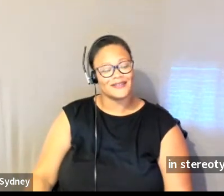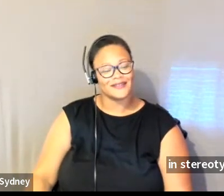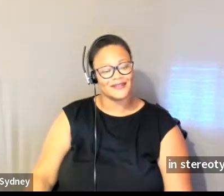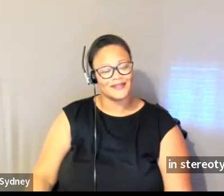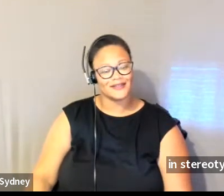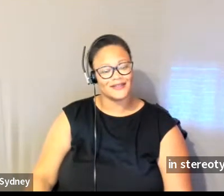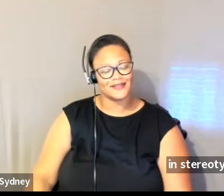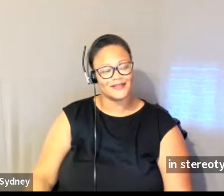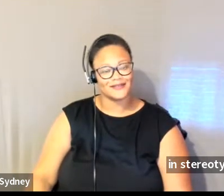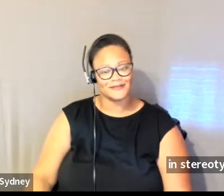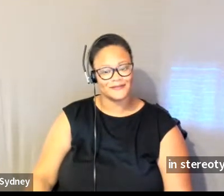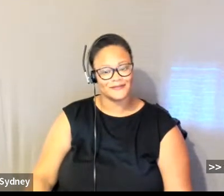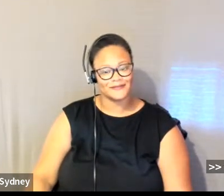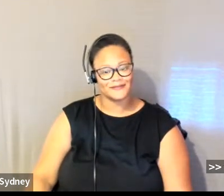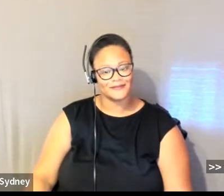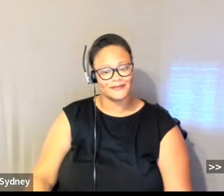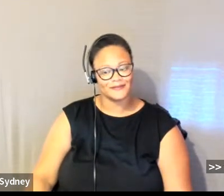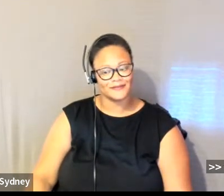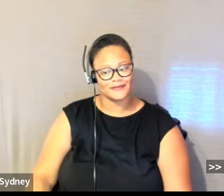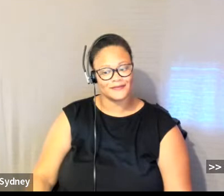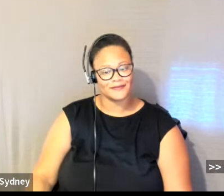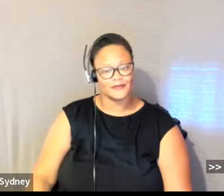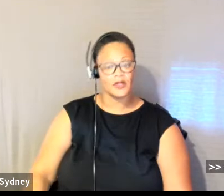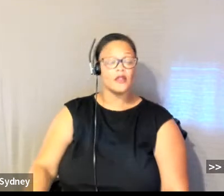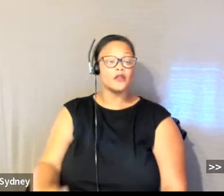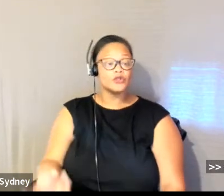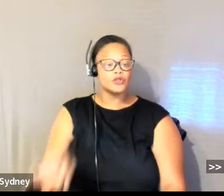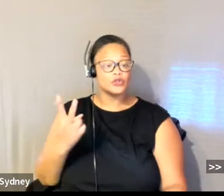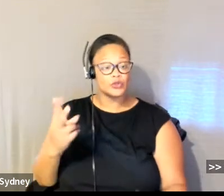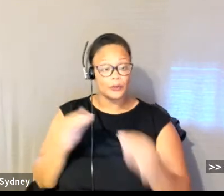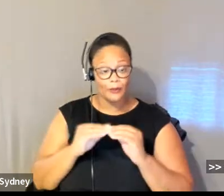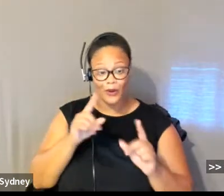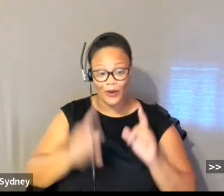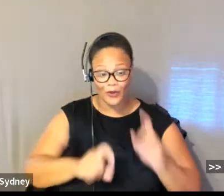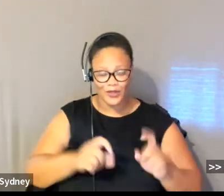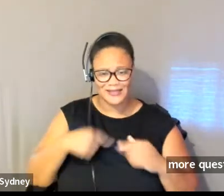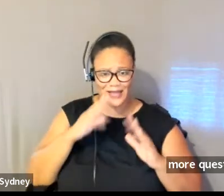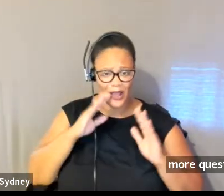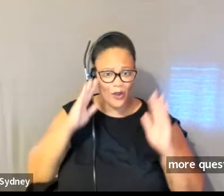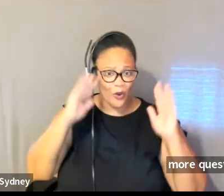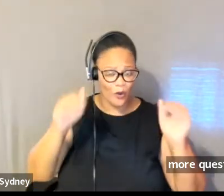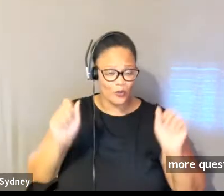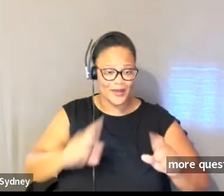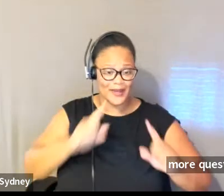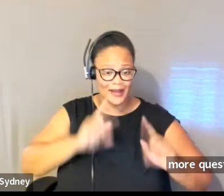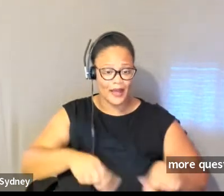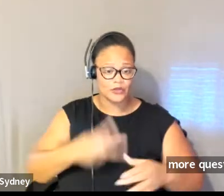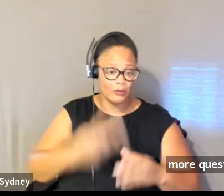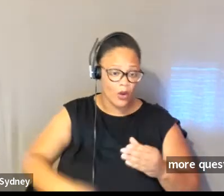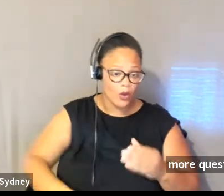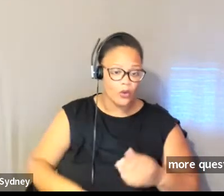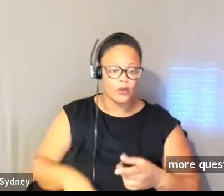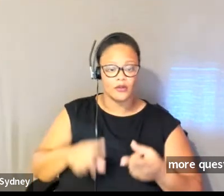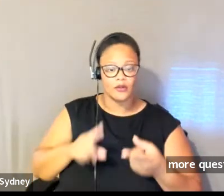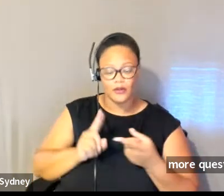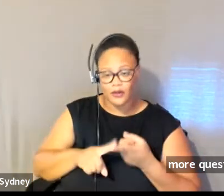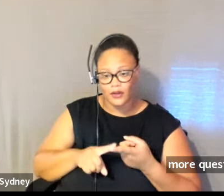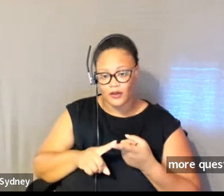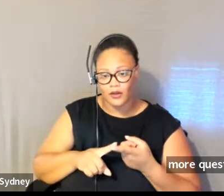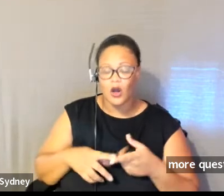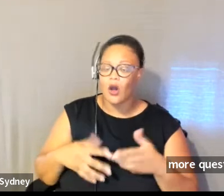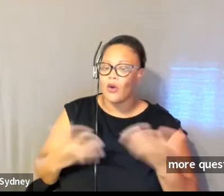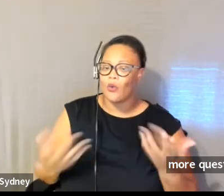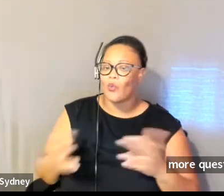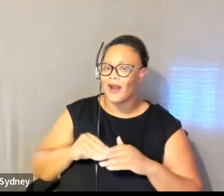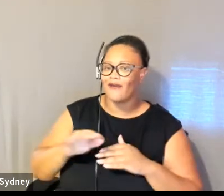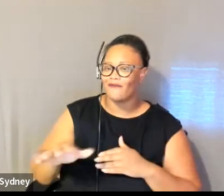There's 2 more questions. I hope I can answer both. One would be from Khalud, which is, what advice would you